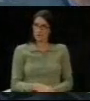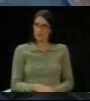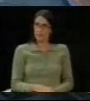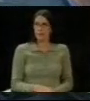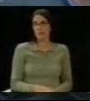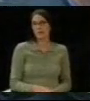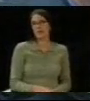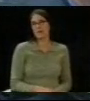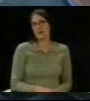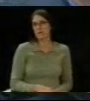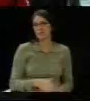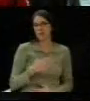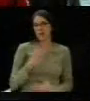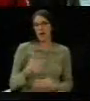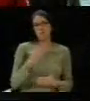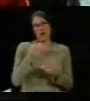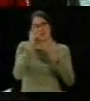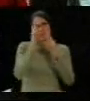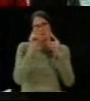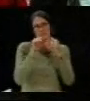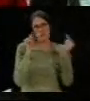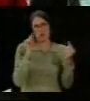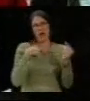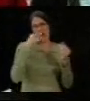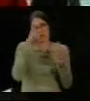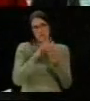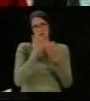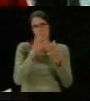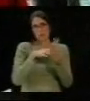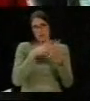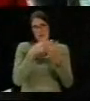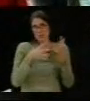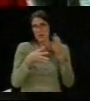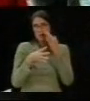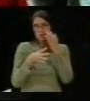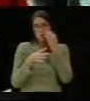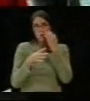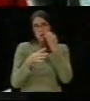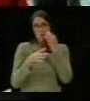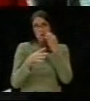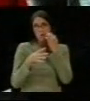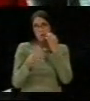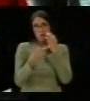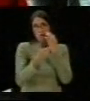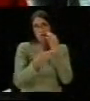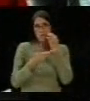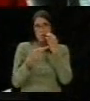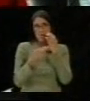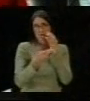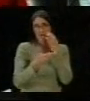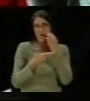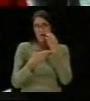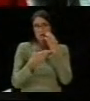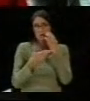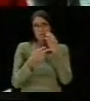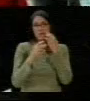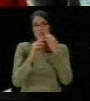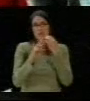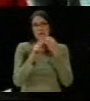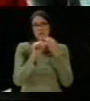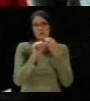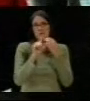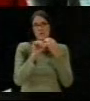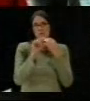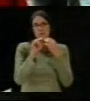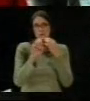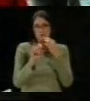I might respectfully disagree. I believe if we got a scheduling order, the three of us, Mr. Valiant and